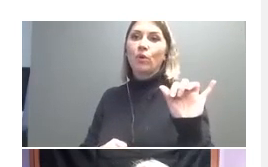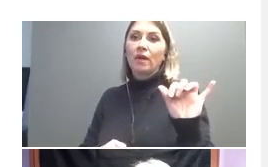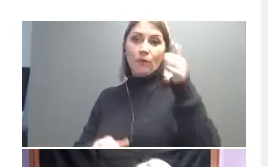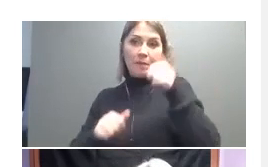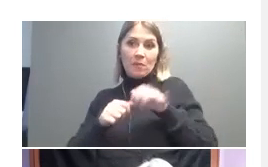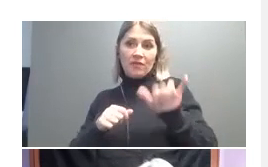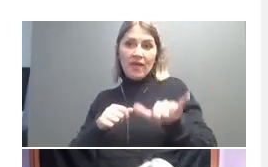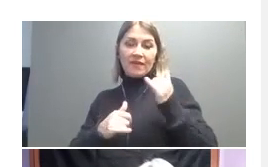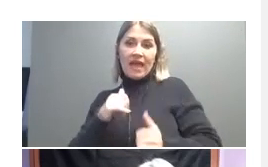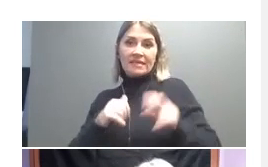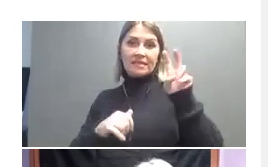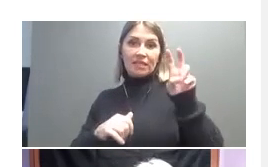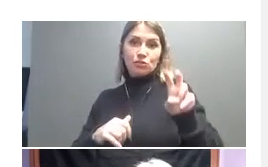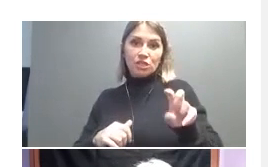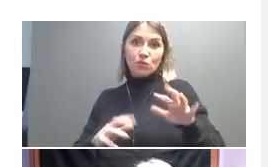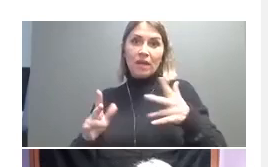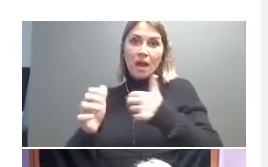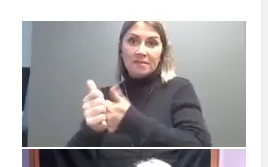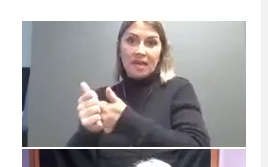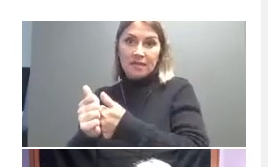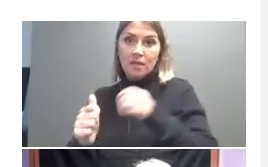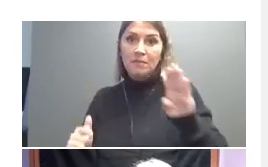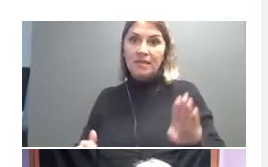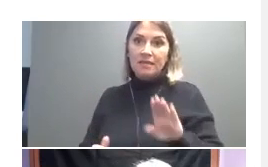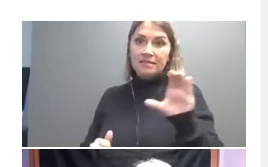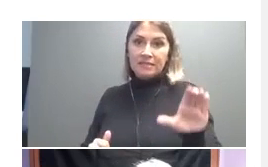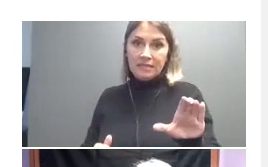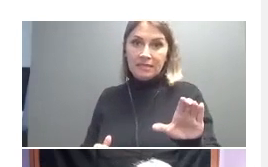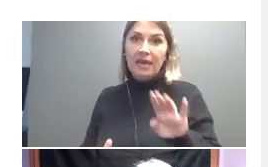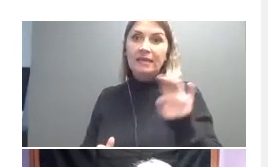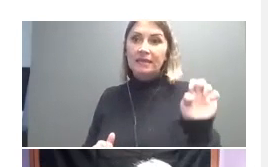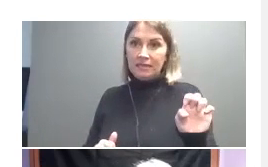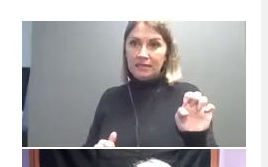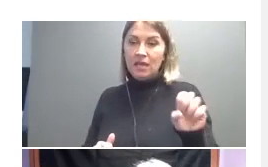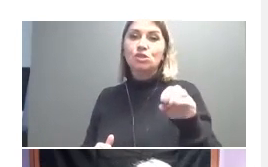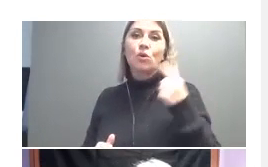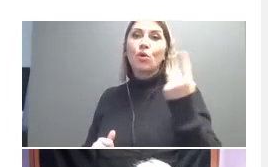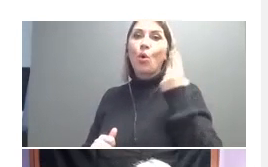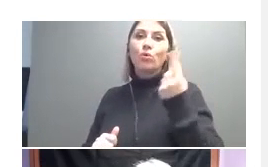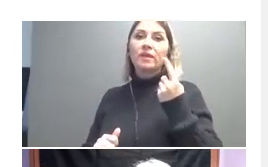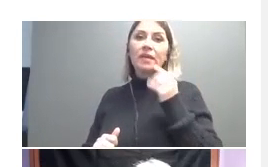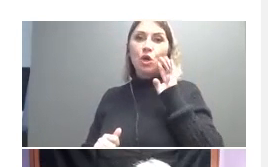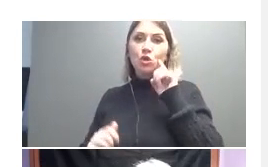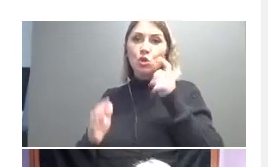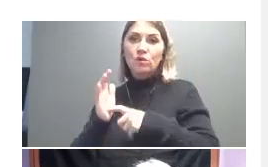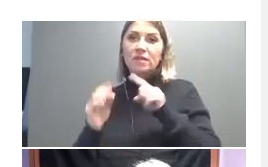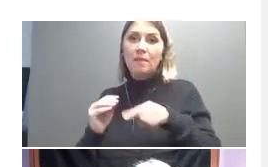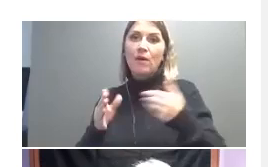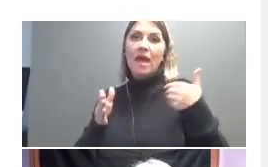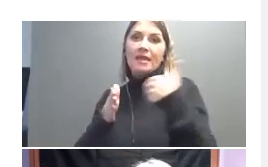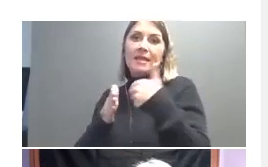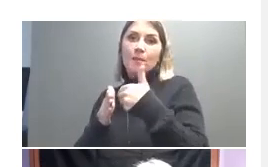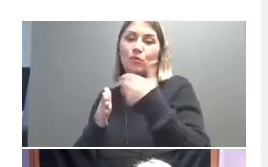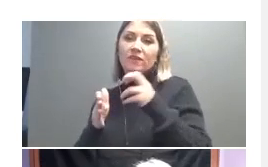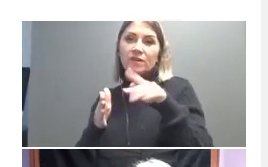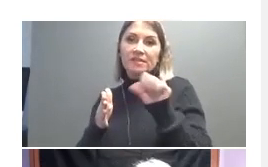in the last iteration, we updated B, C, and E. So we only care about neighboring vertices of these 3 vertices,